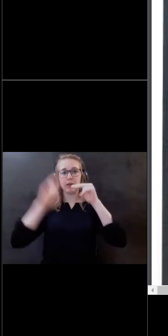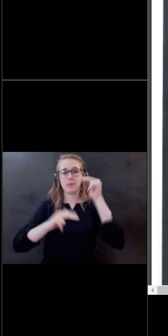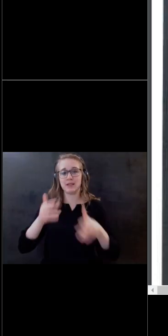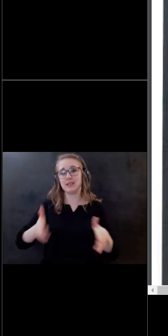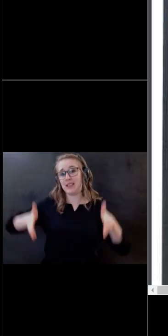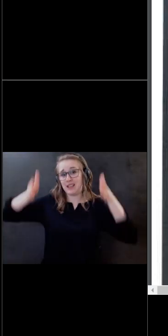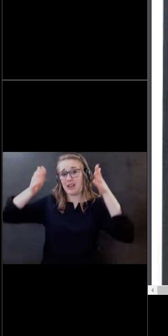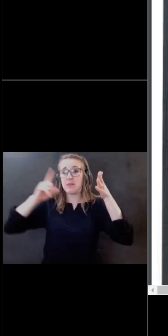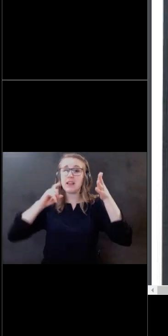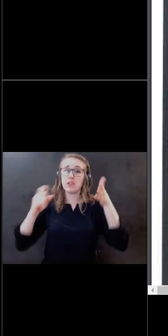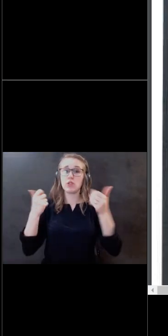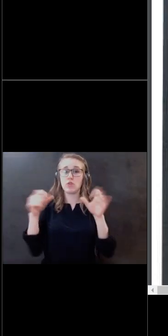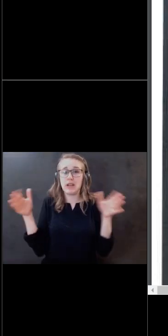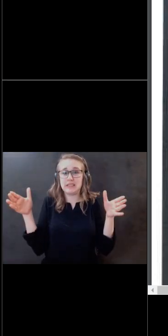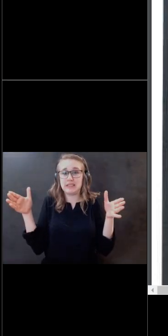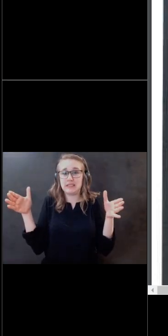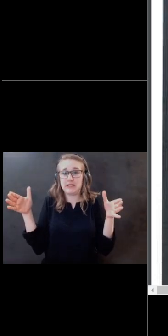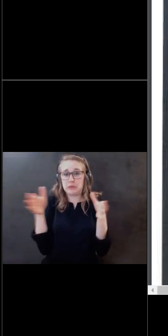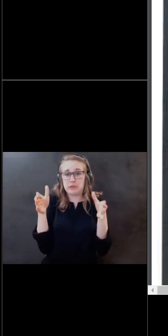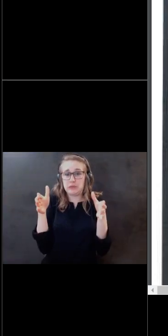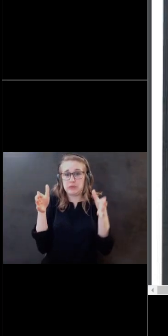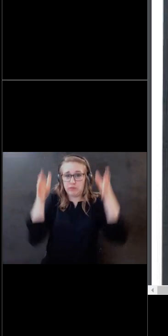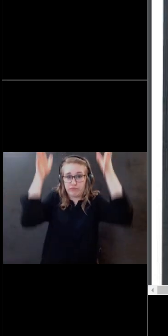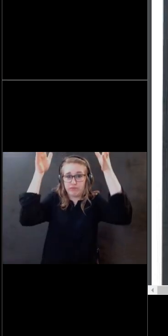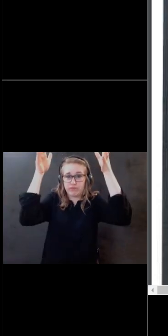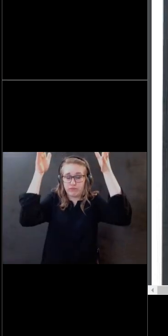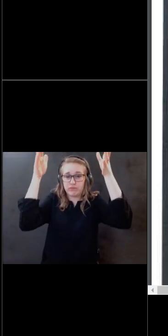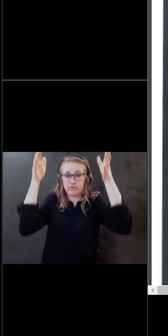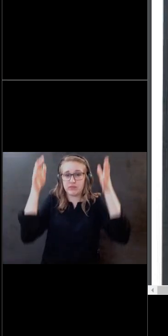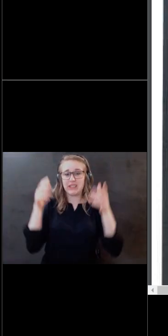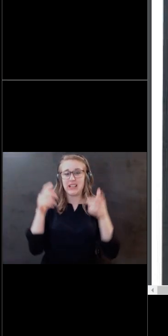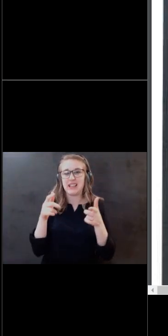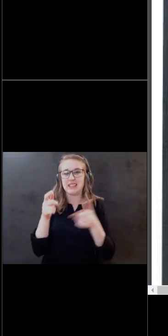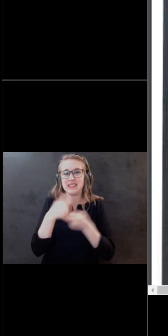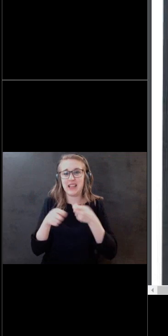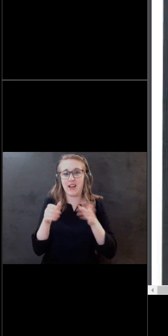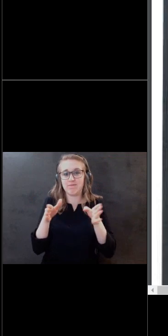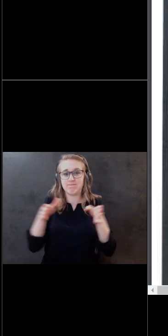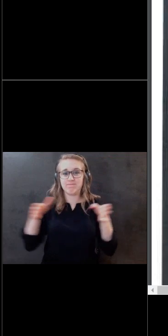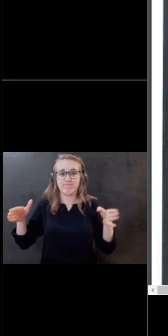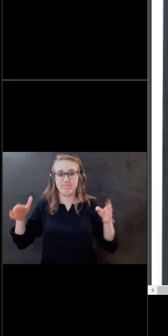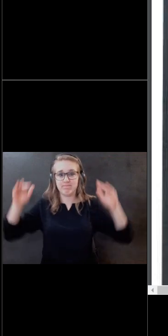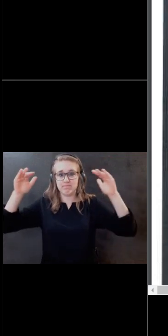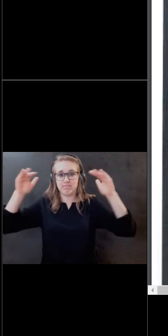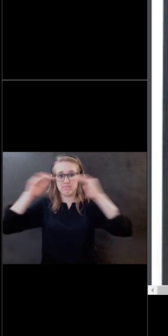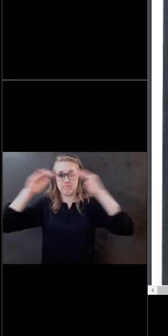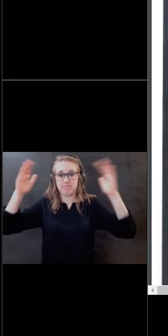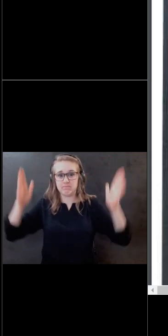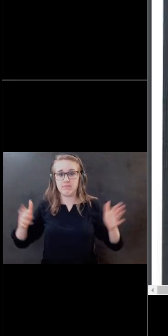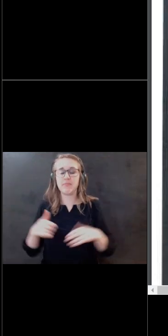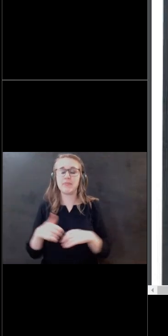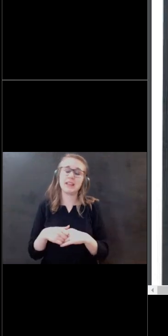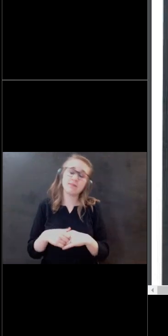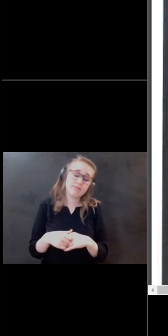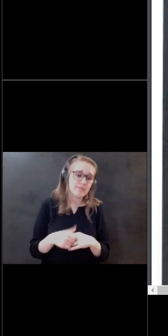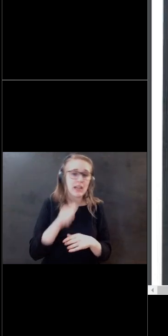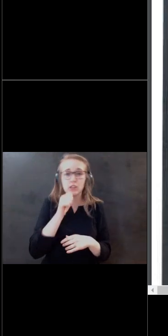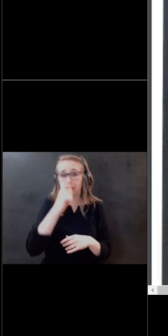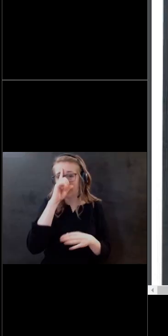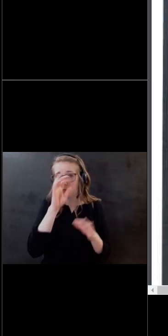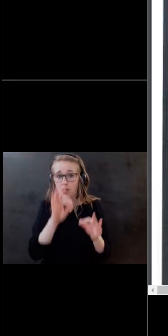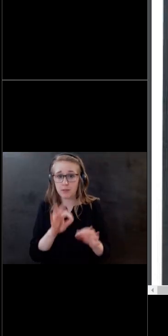have to fit more of the mass within a smaller parcel, which I don't think is ideal, but we could do that under the